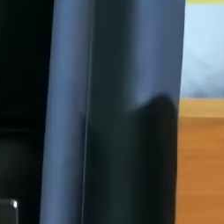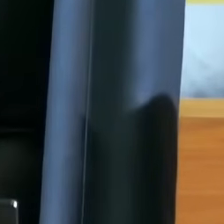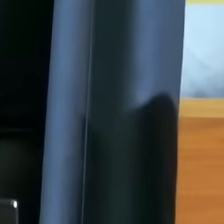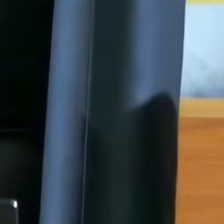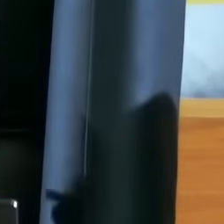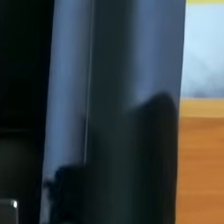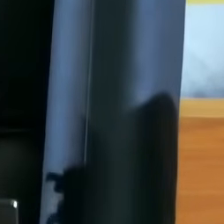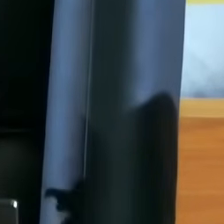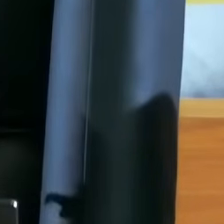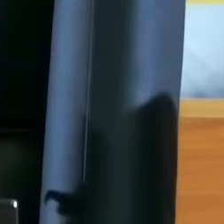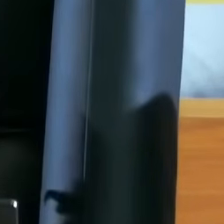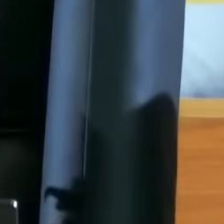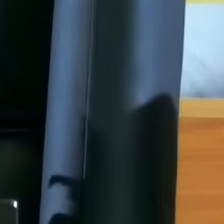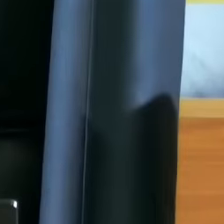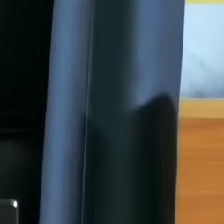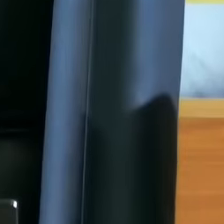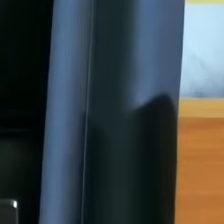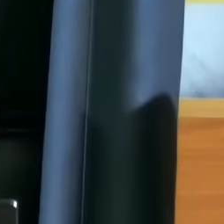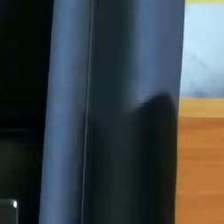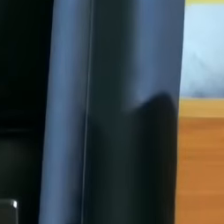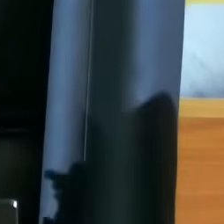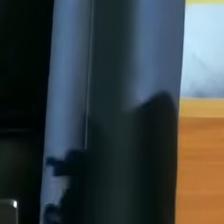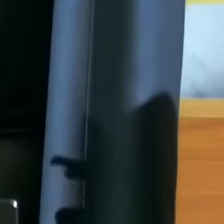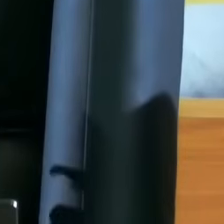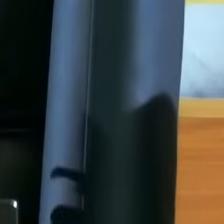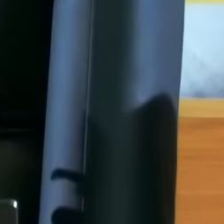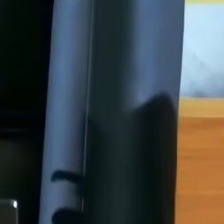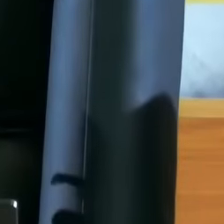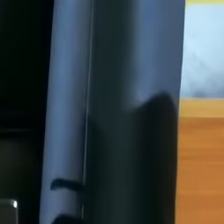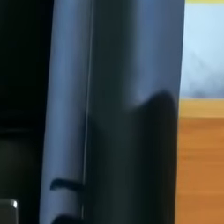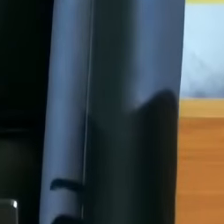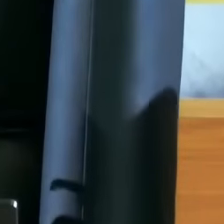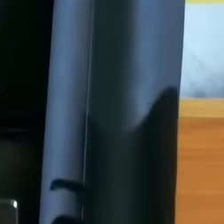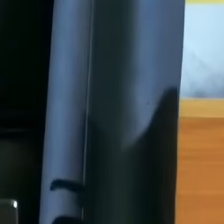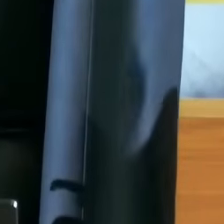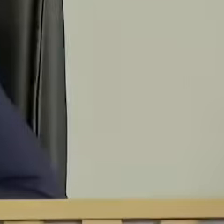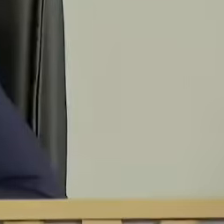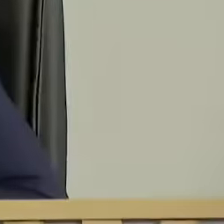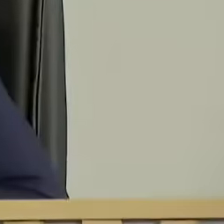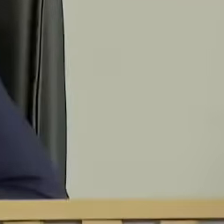the PKTT? What is to oversee in this case?